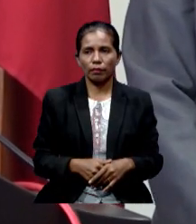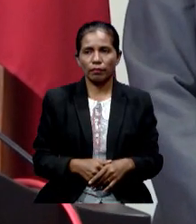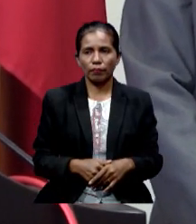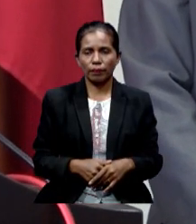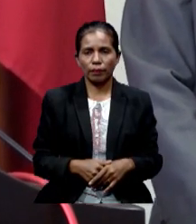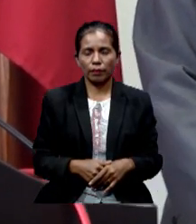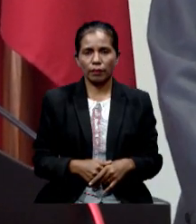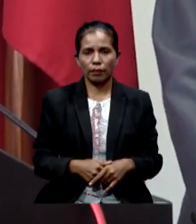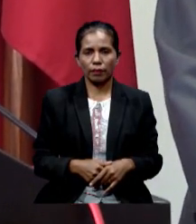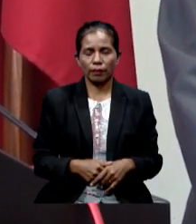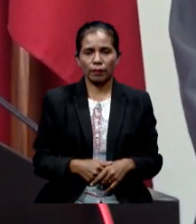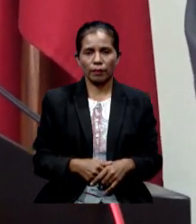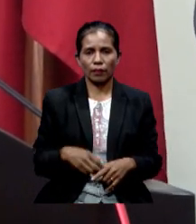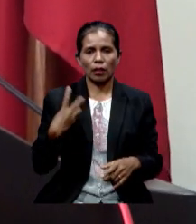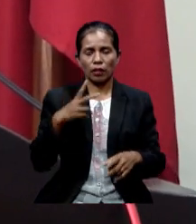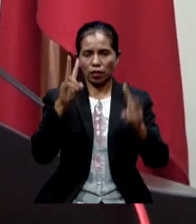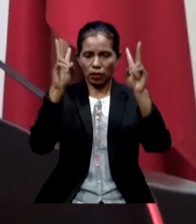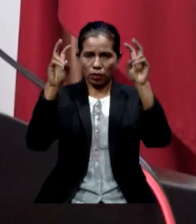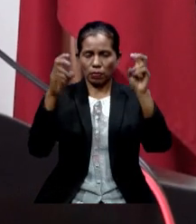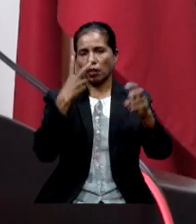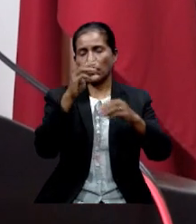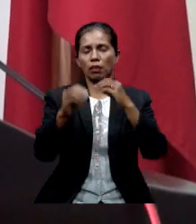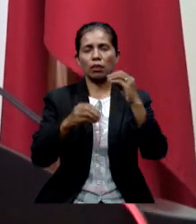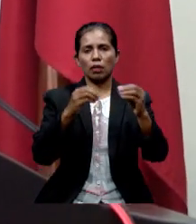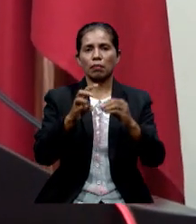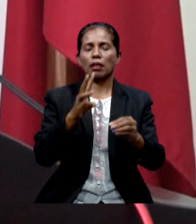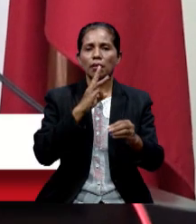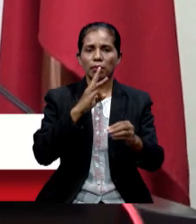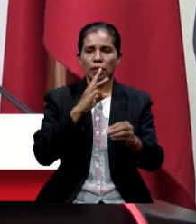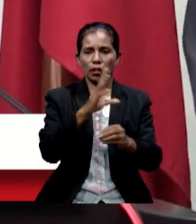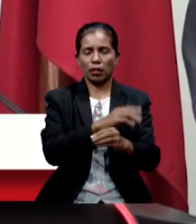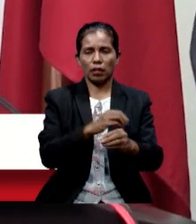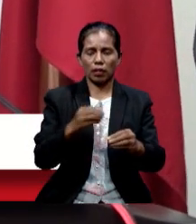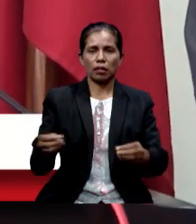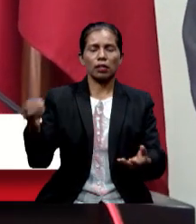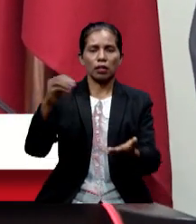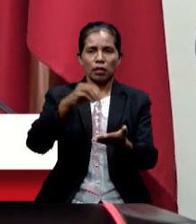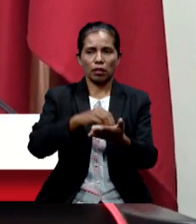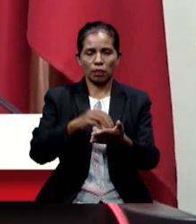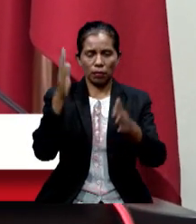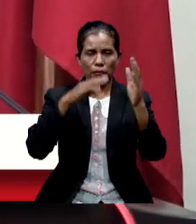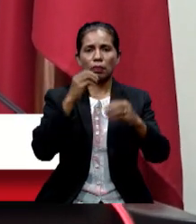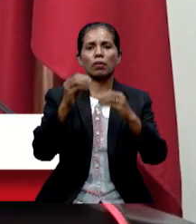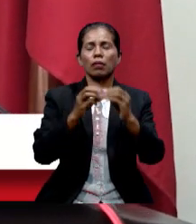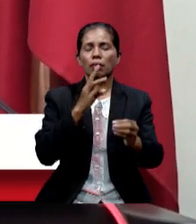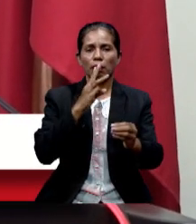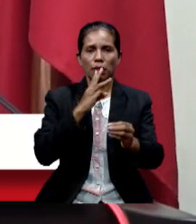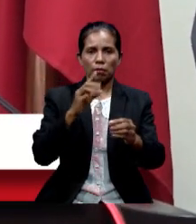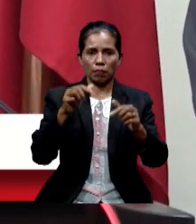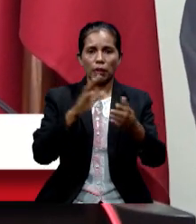that we discuss was the water. The big issues we have water regarding water in